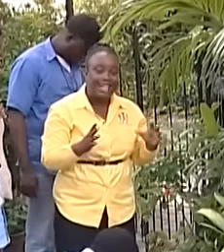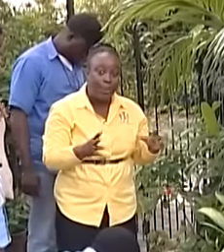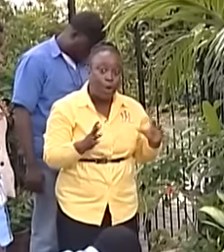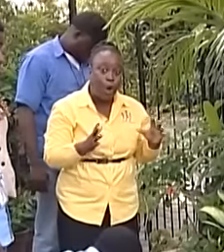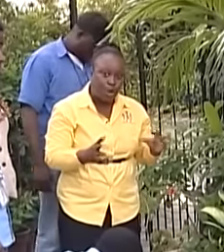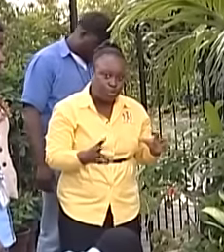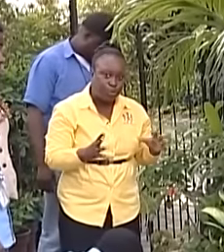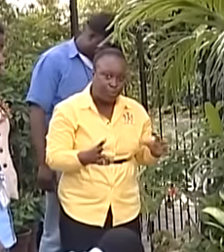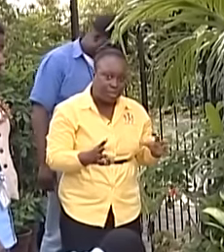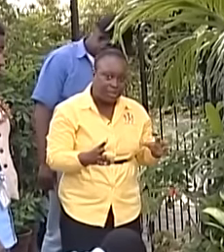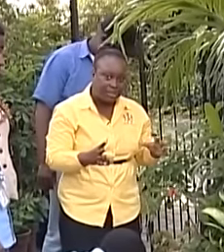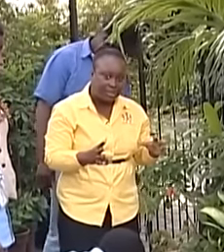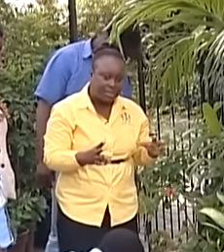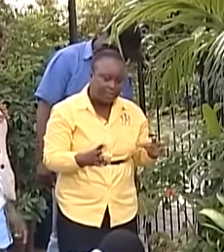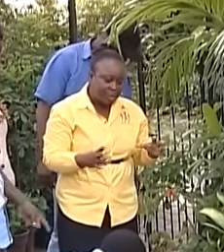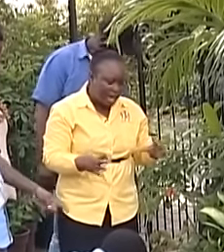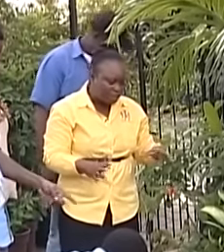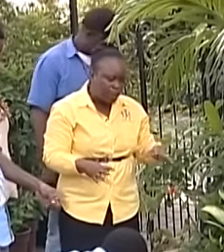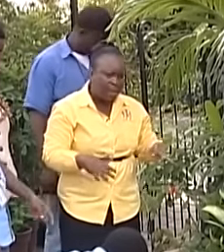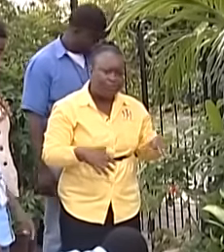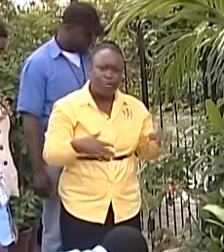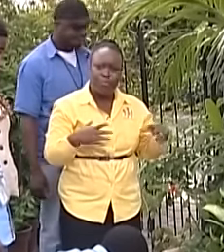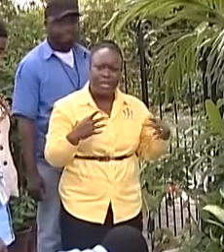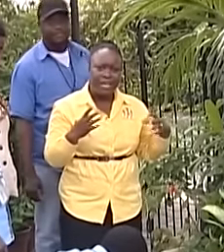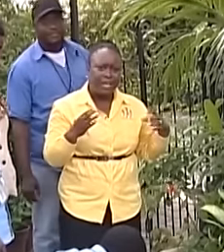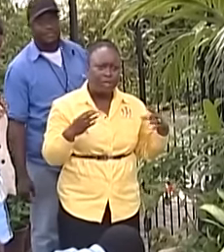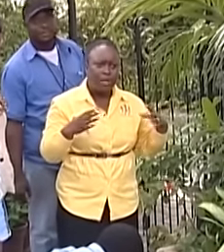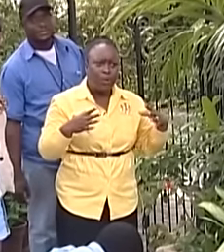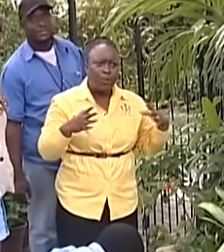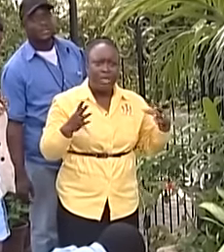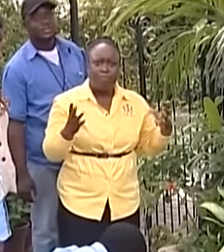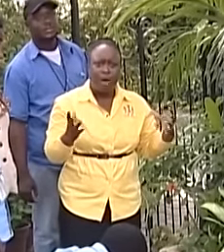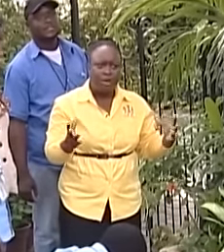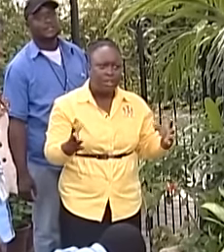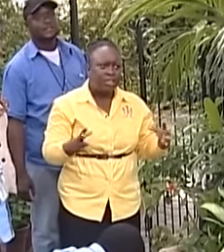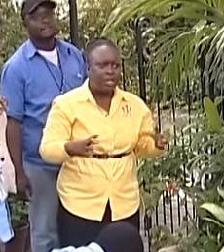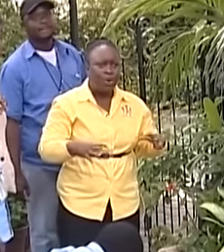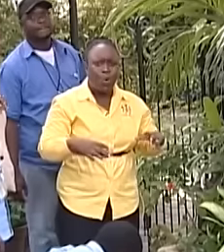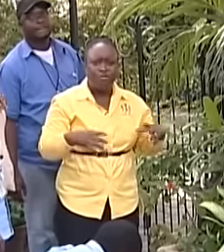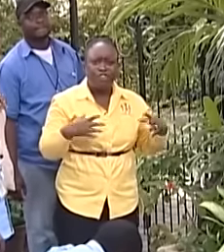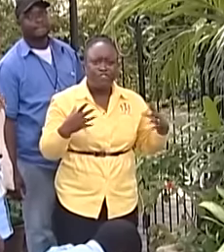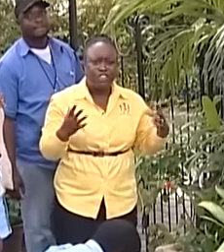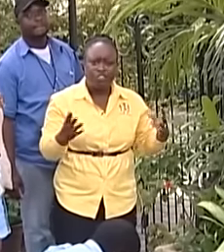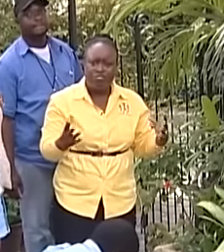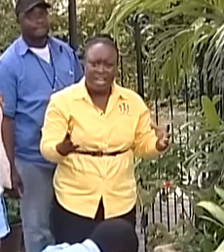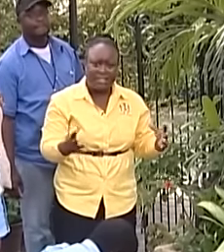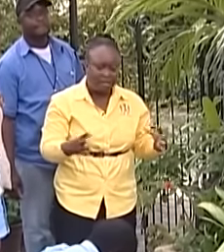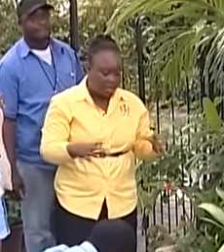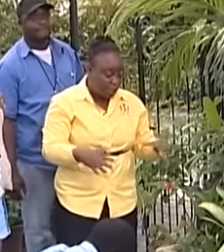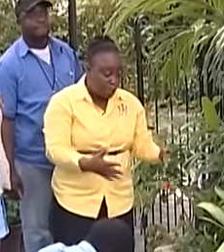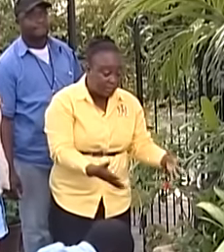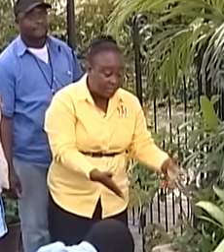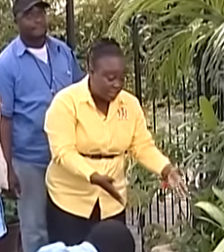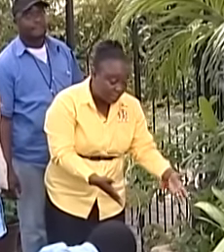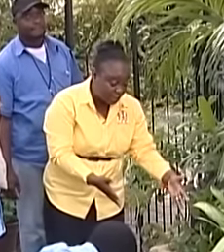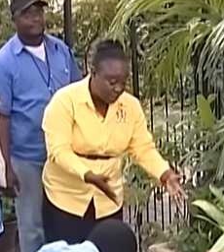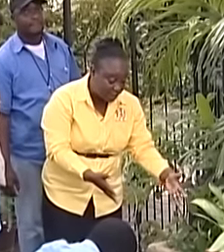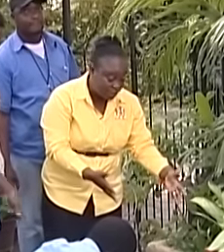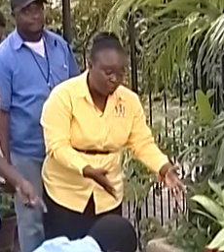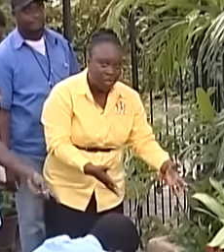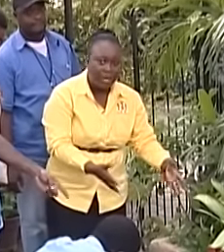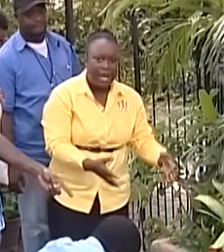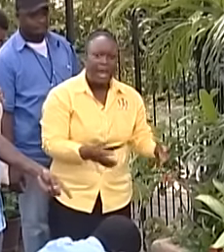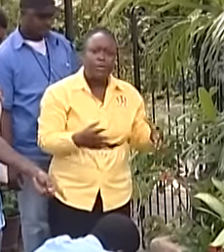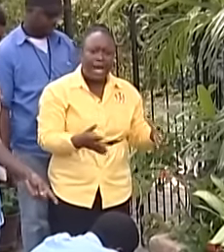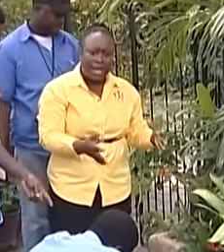environment, they will also breed mosquitoes. And so we have found breeding in wheelbarrows, in old refrigerator, in old sinks such as